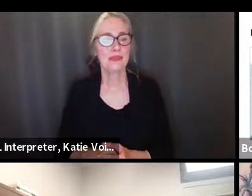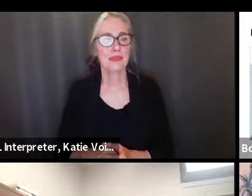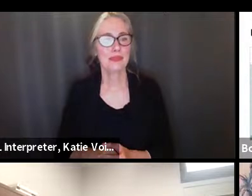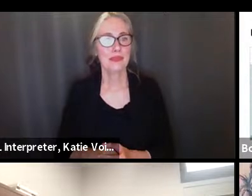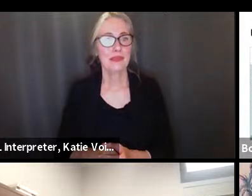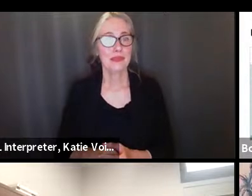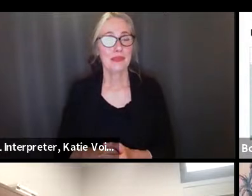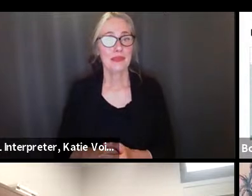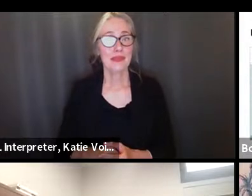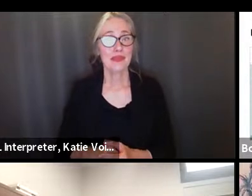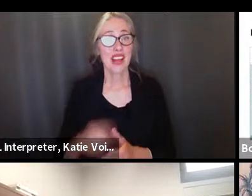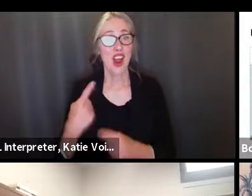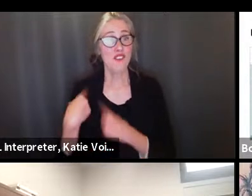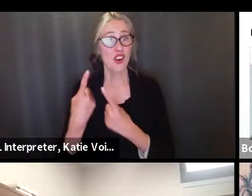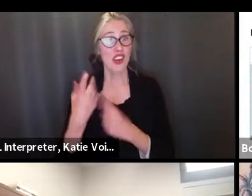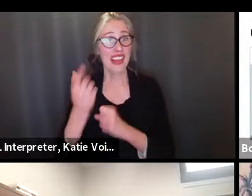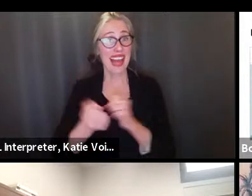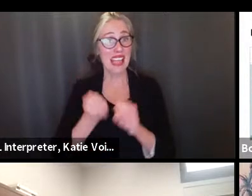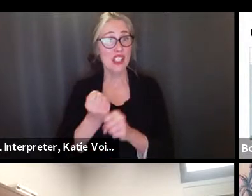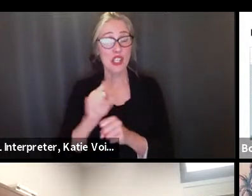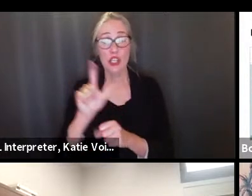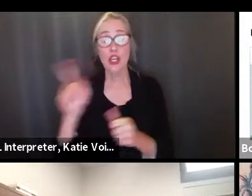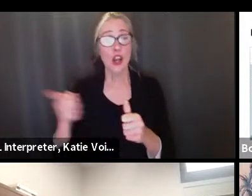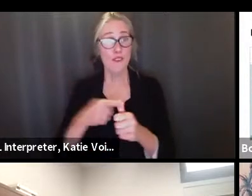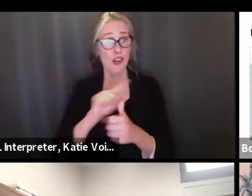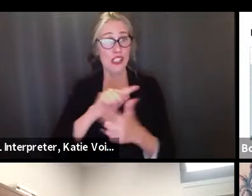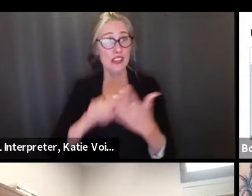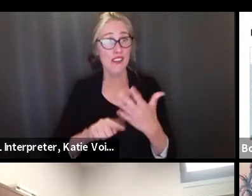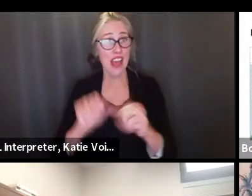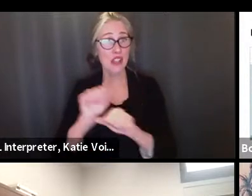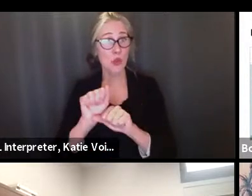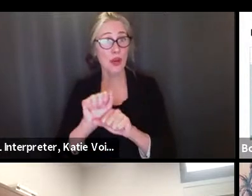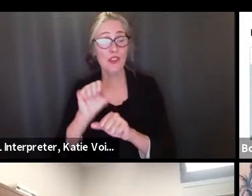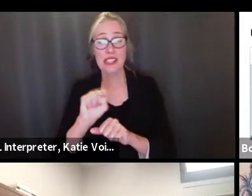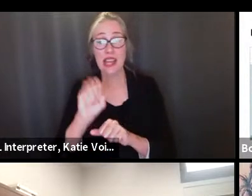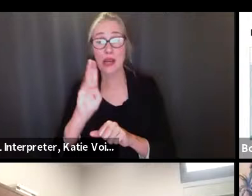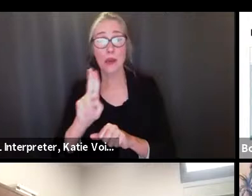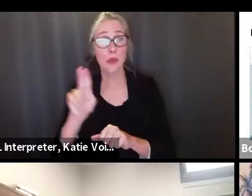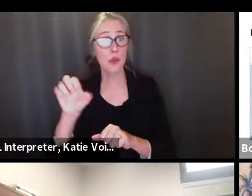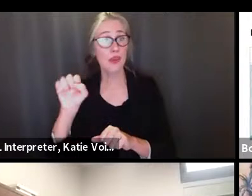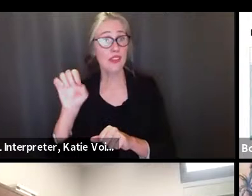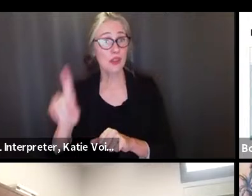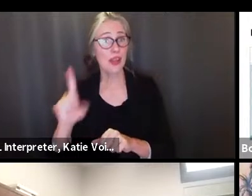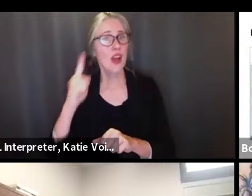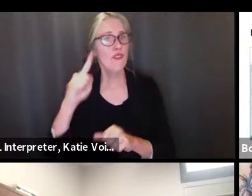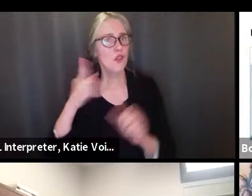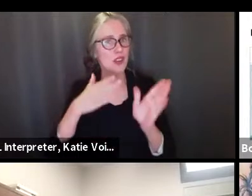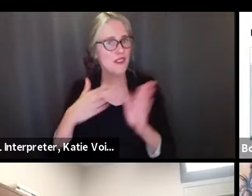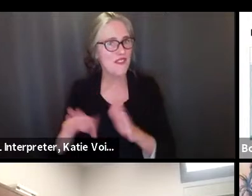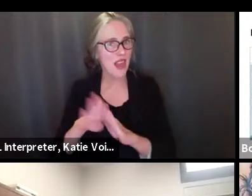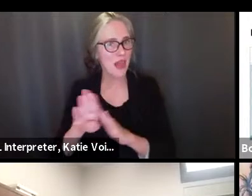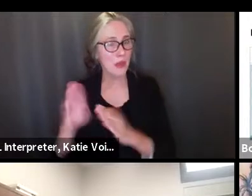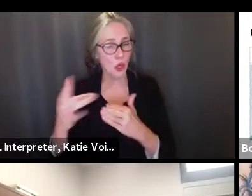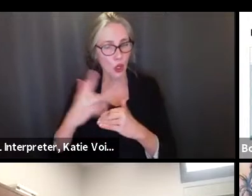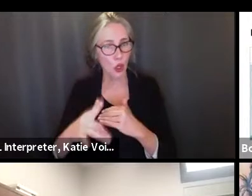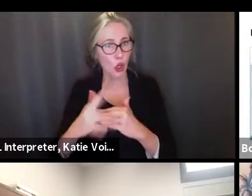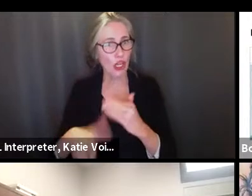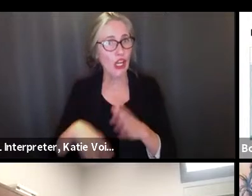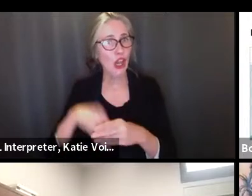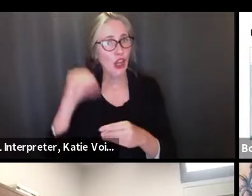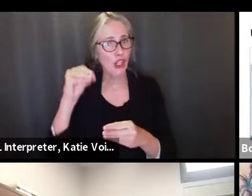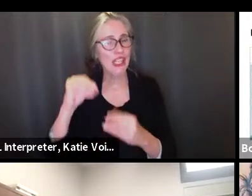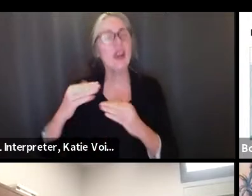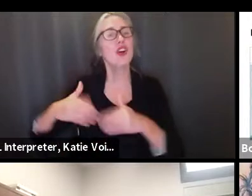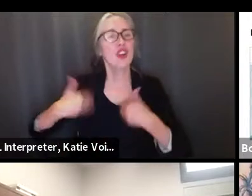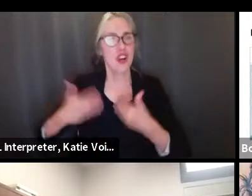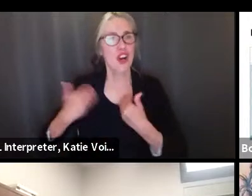So over the last year, First 5 has worked with Santa Barbara Unified to develop an early learning plan in anticipation for the master